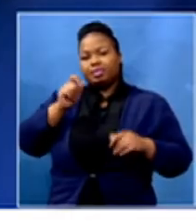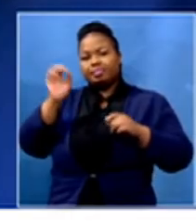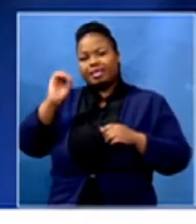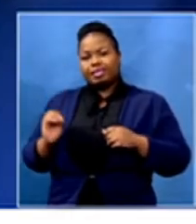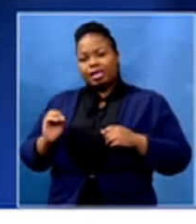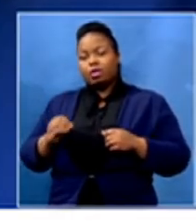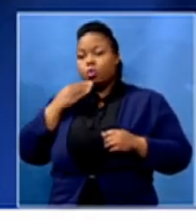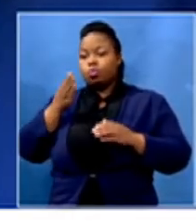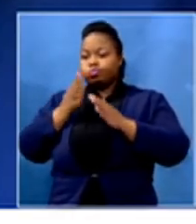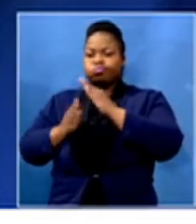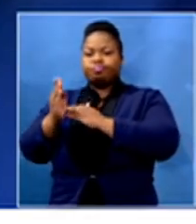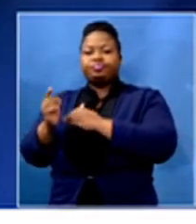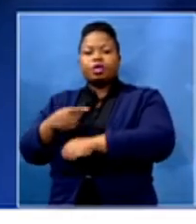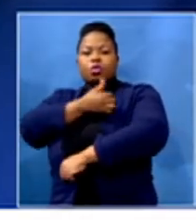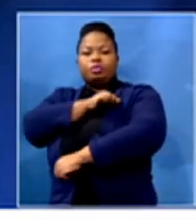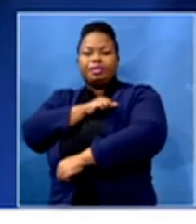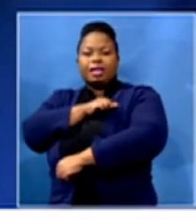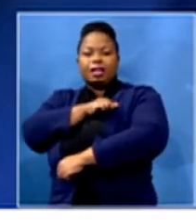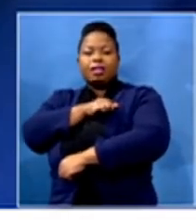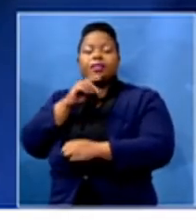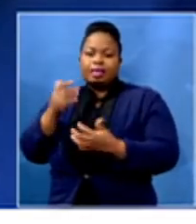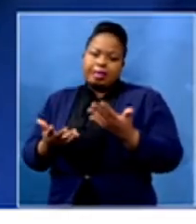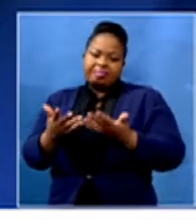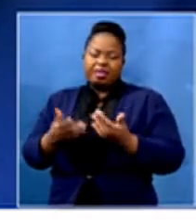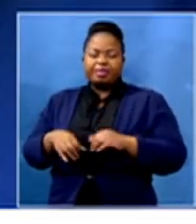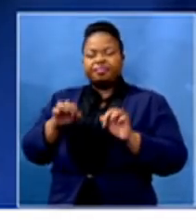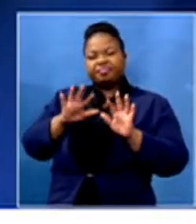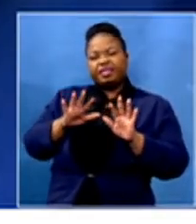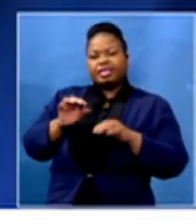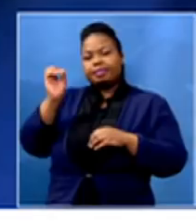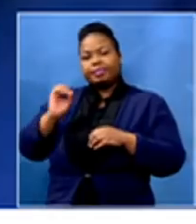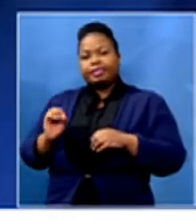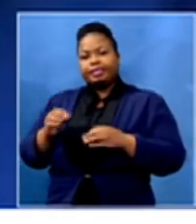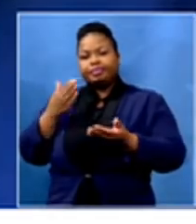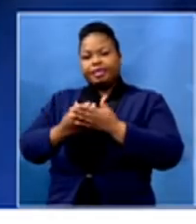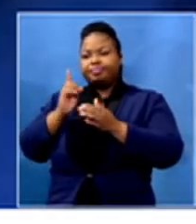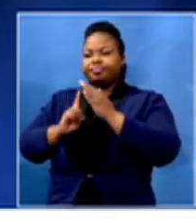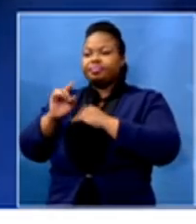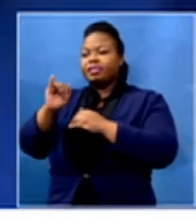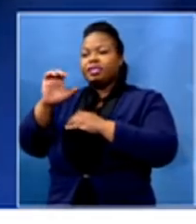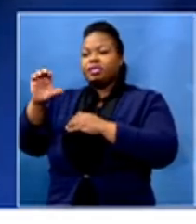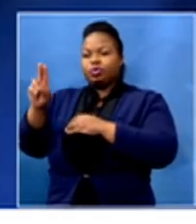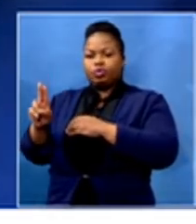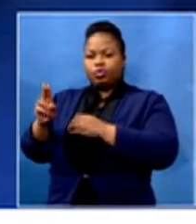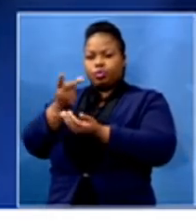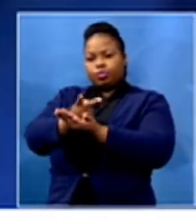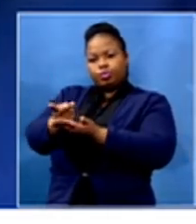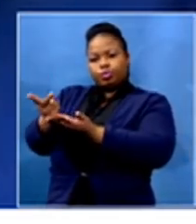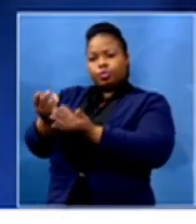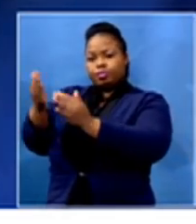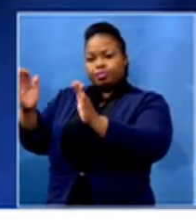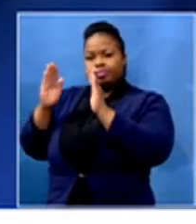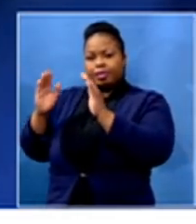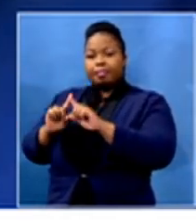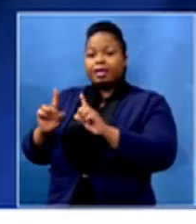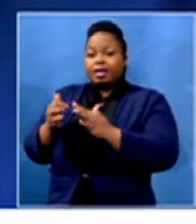being hospitalized. And then, maybe 5, 10% end up in intensive care unit. Right now, we've